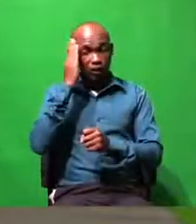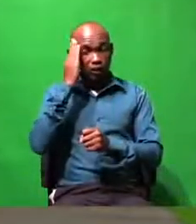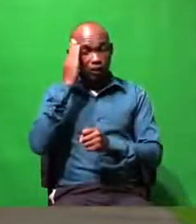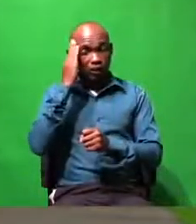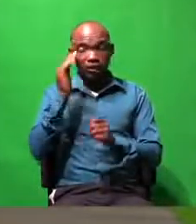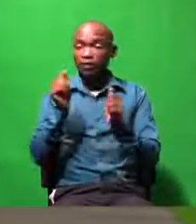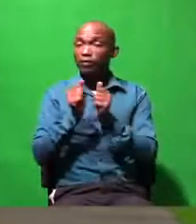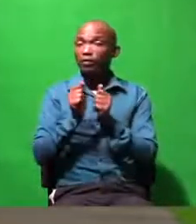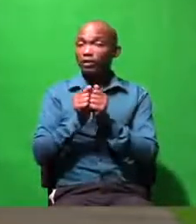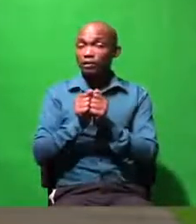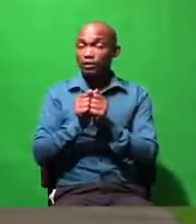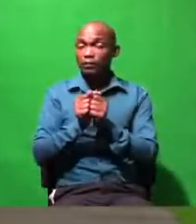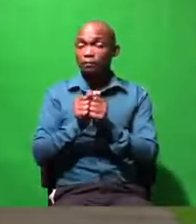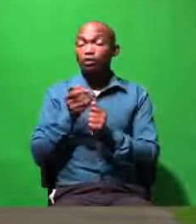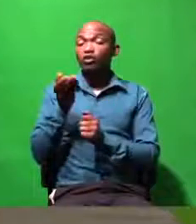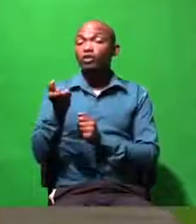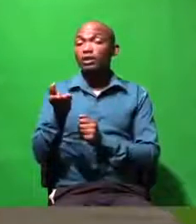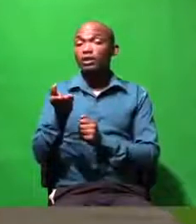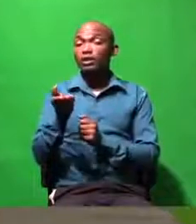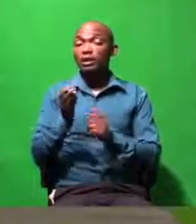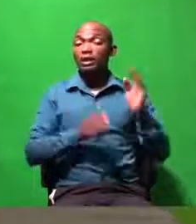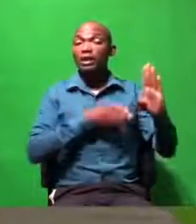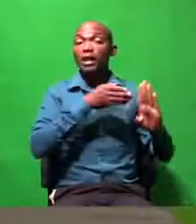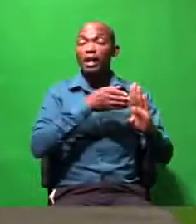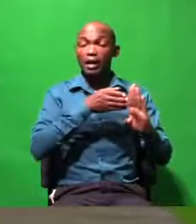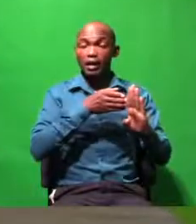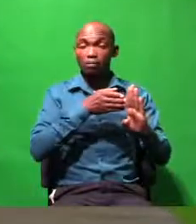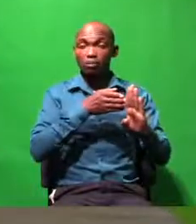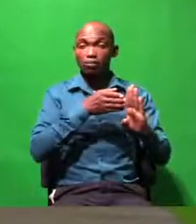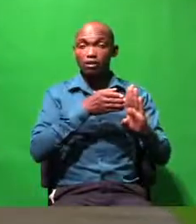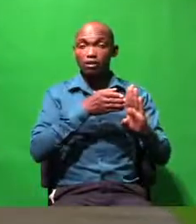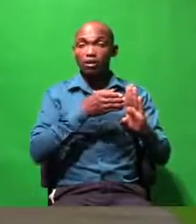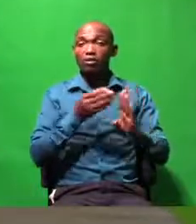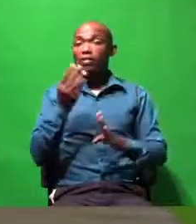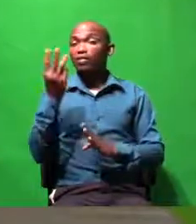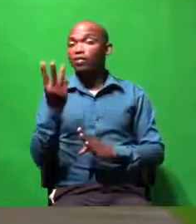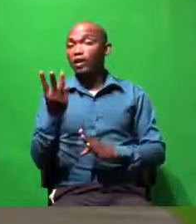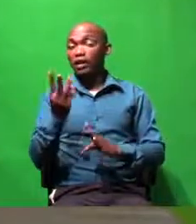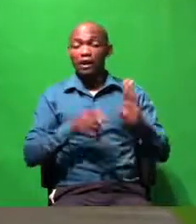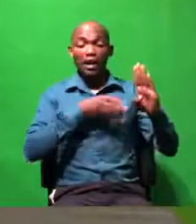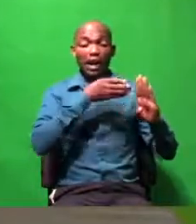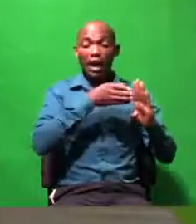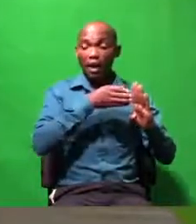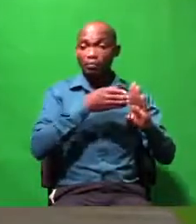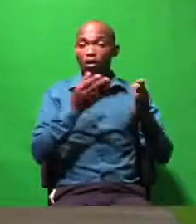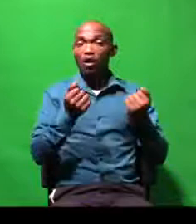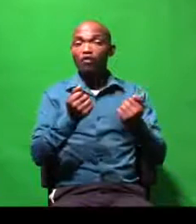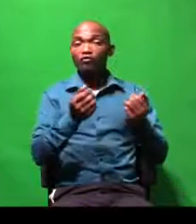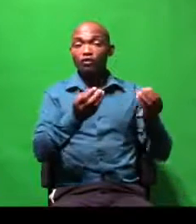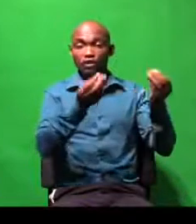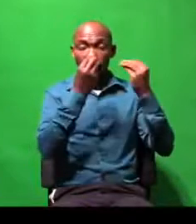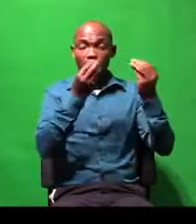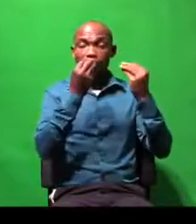field. So we can say that is one purpose of is three purpose. And the other purpose